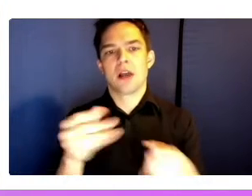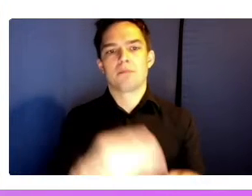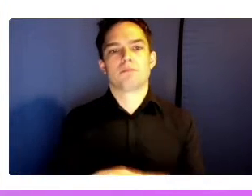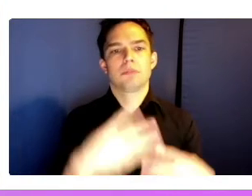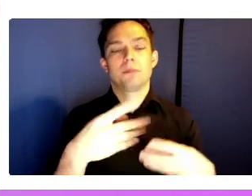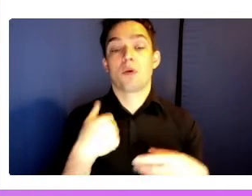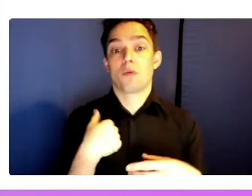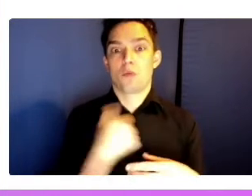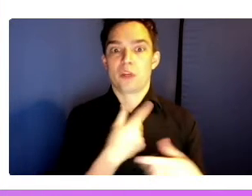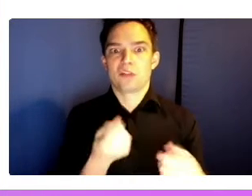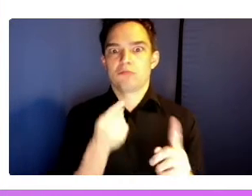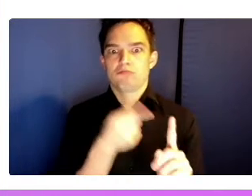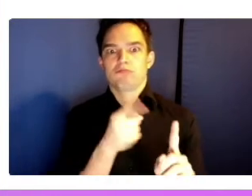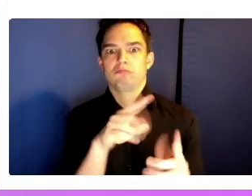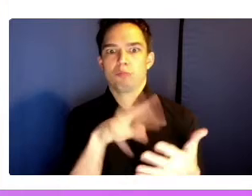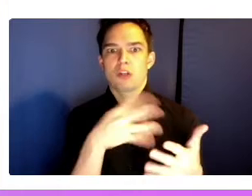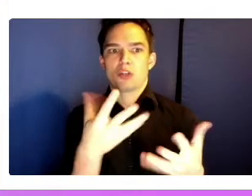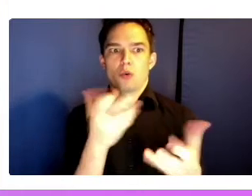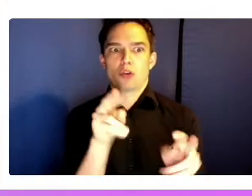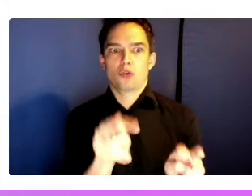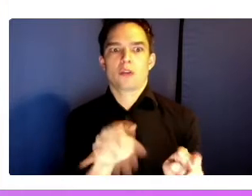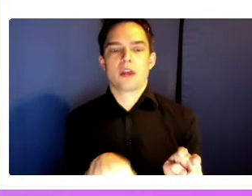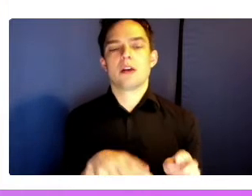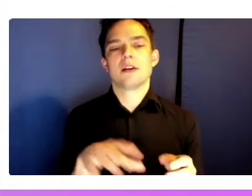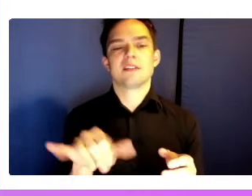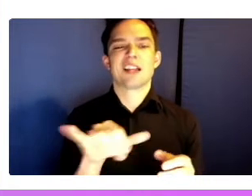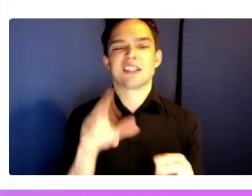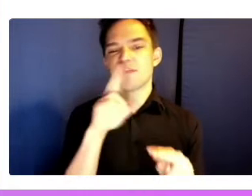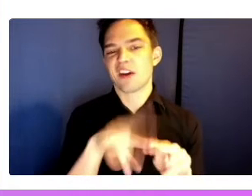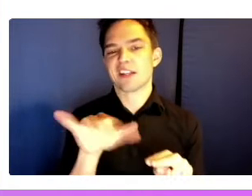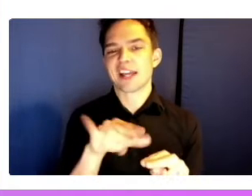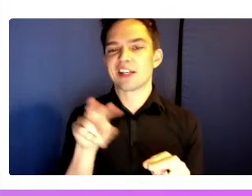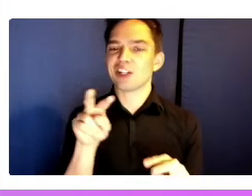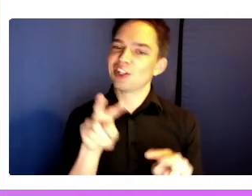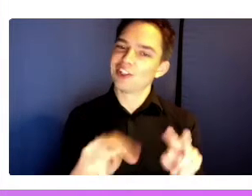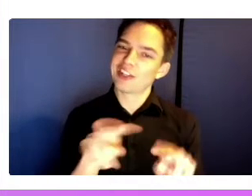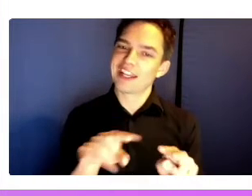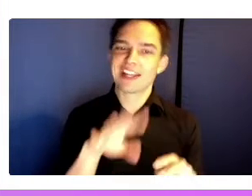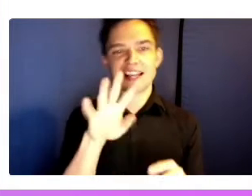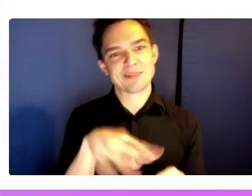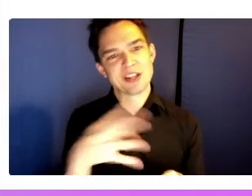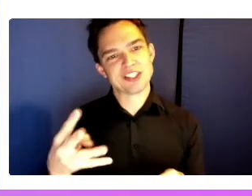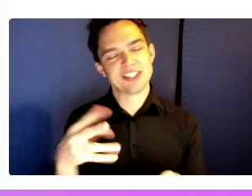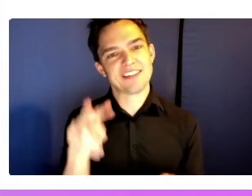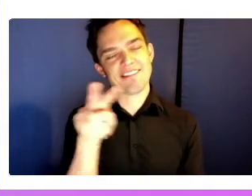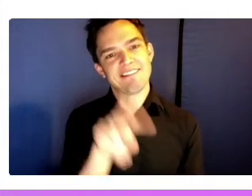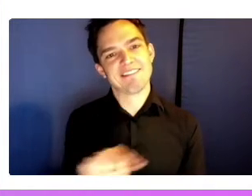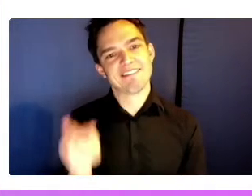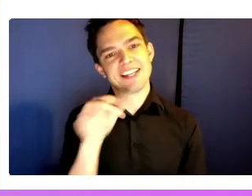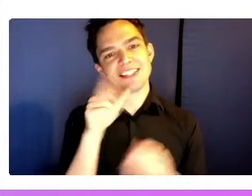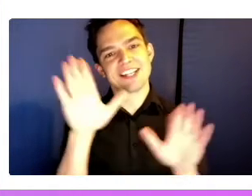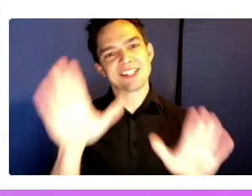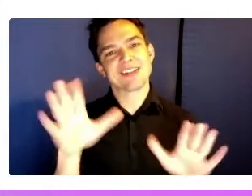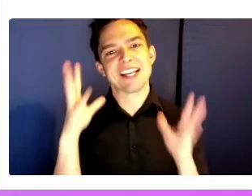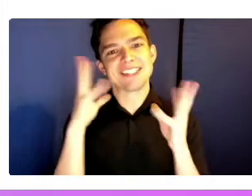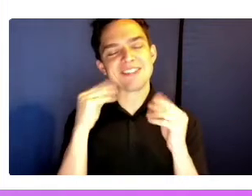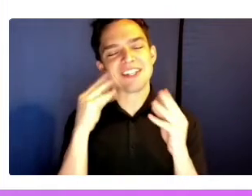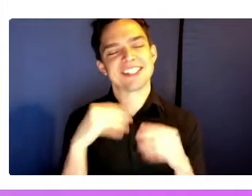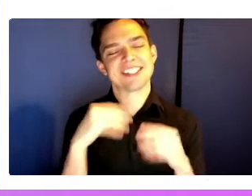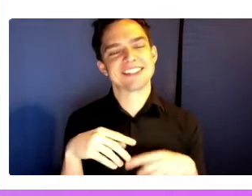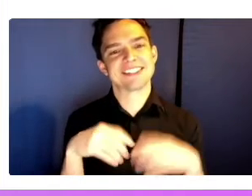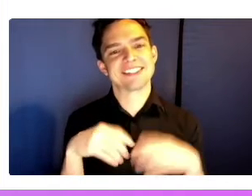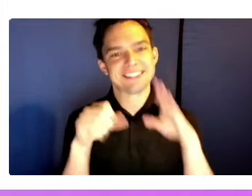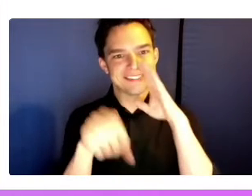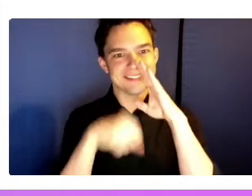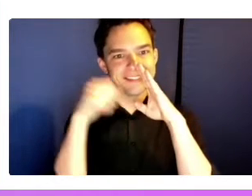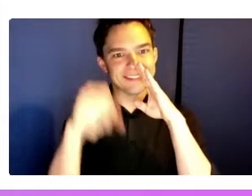the spreadsheet. This is about as fun as looking at a spreadsheet. It is not a great experience.